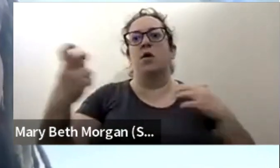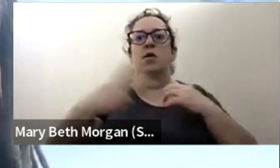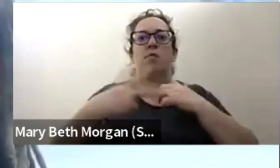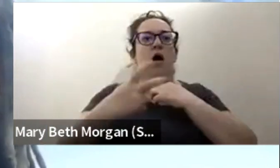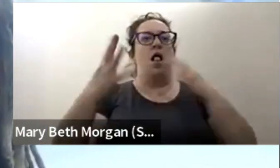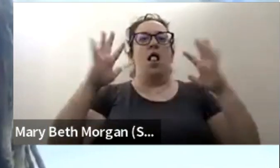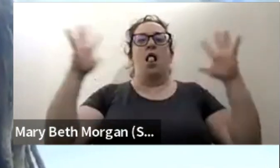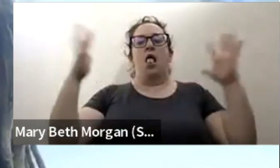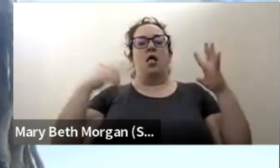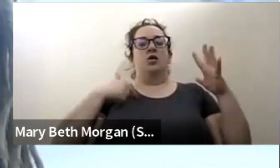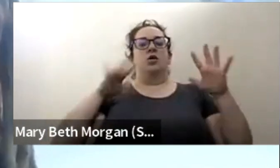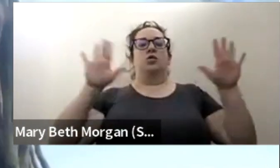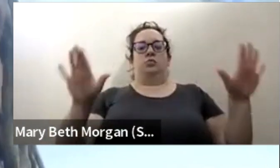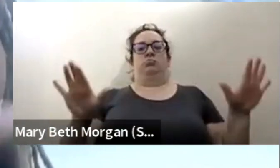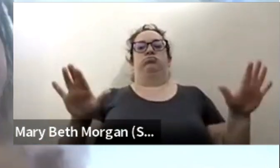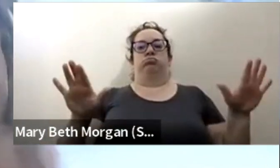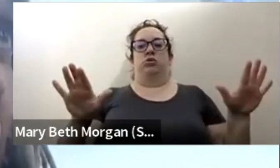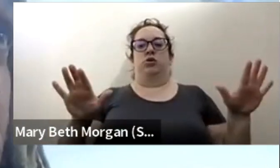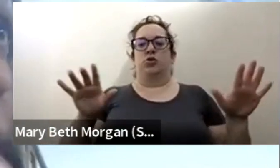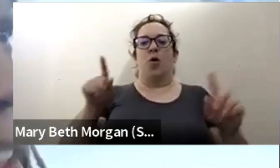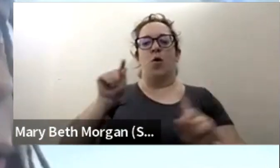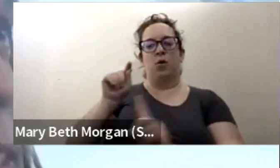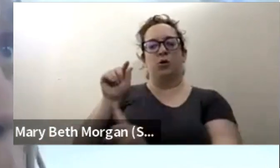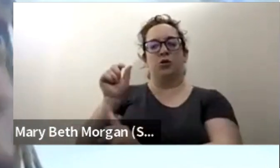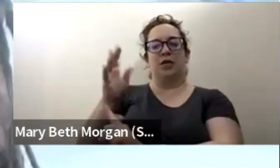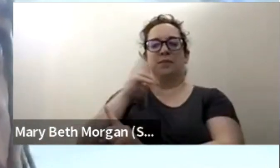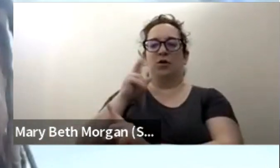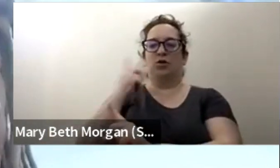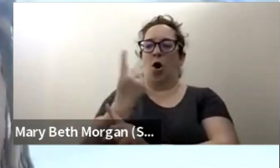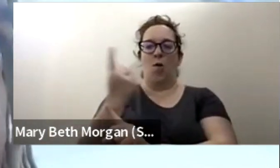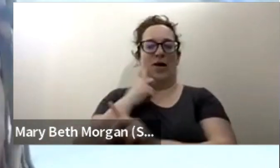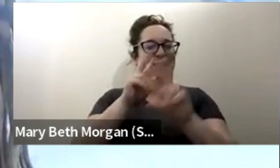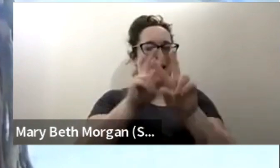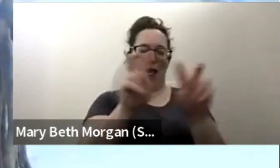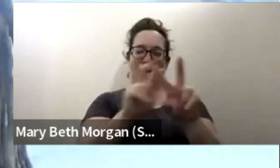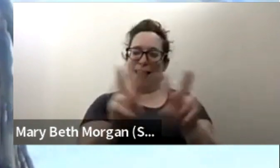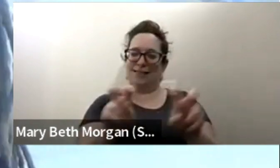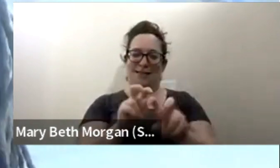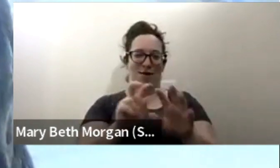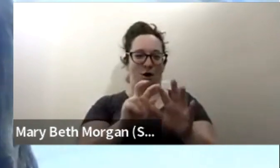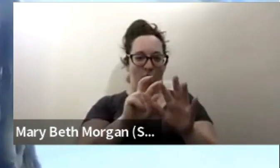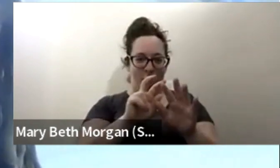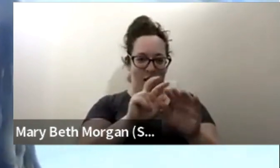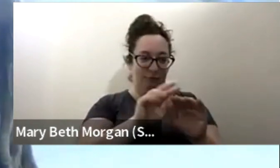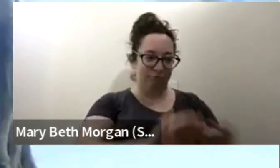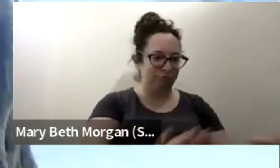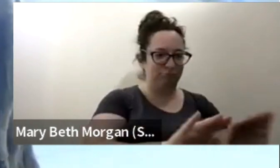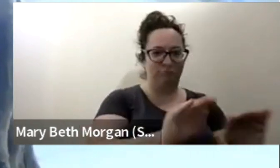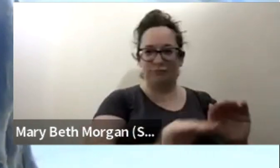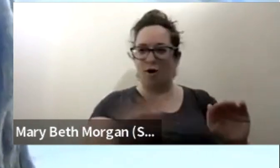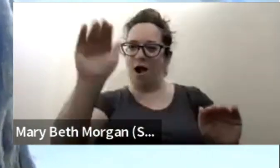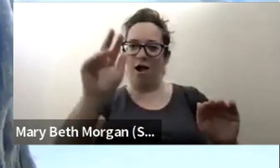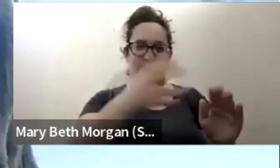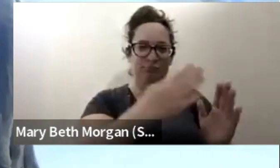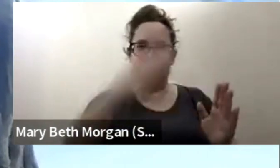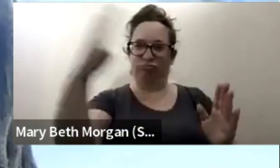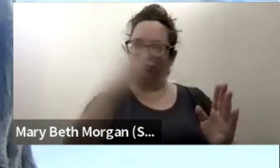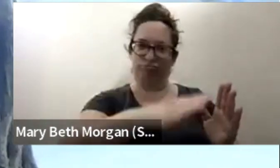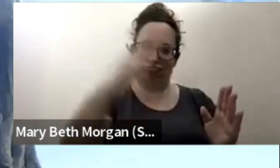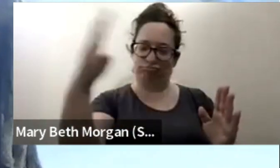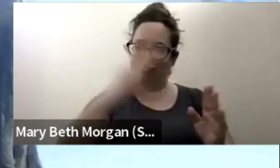so you've got to marry people you don't want to marry, etc. So he's always looking at all of those things, but he's also looking